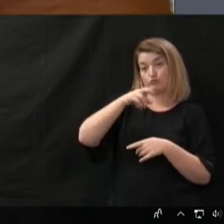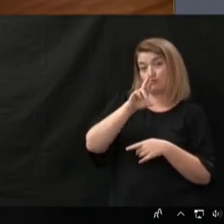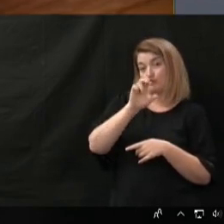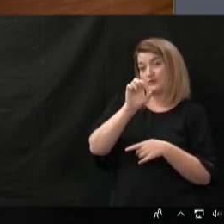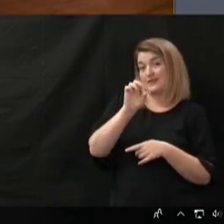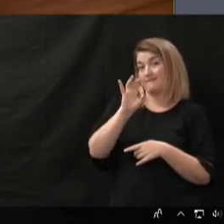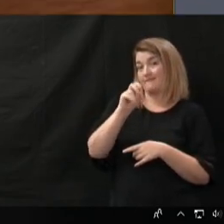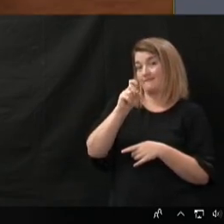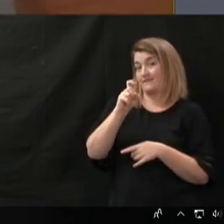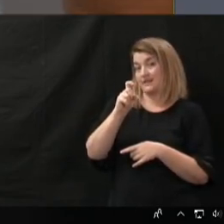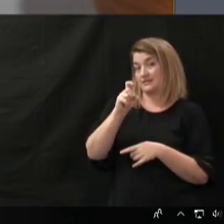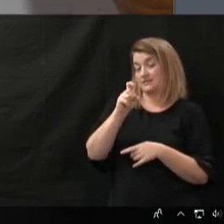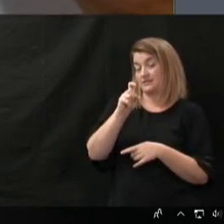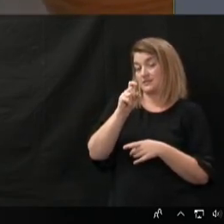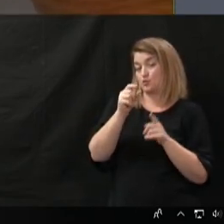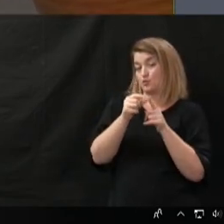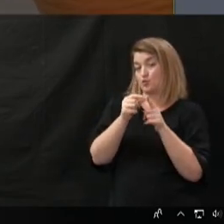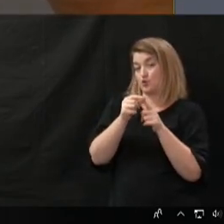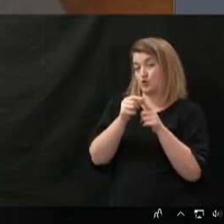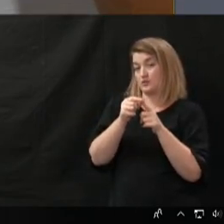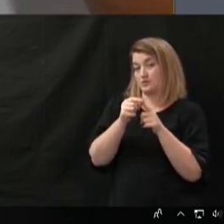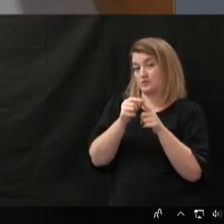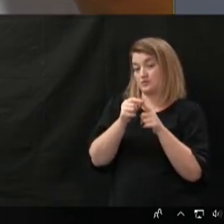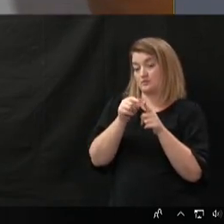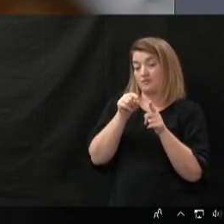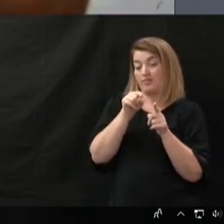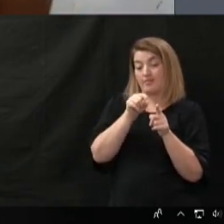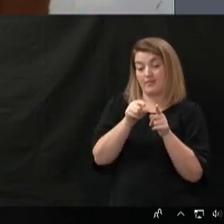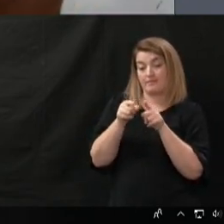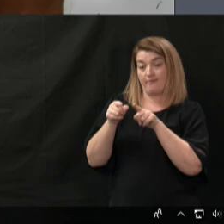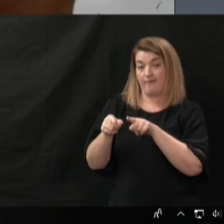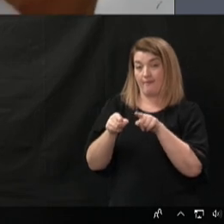these happen